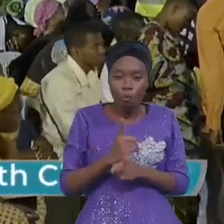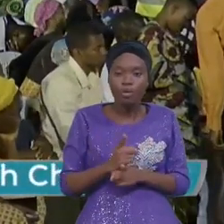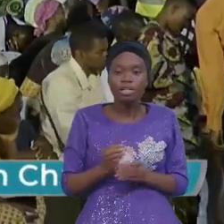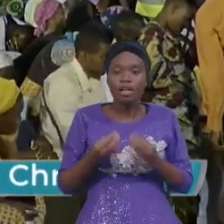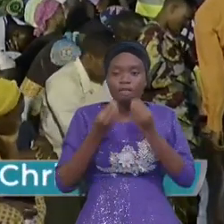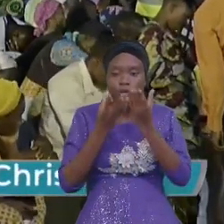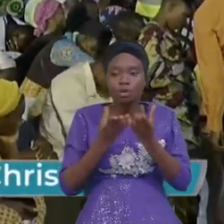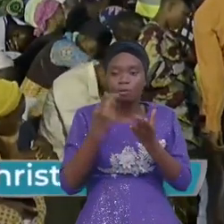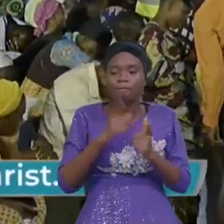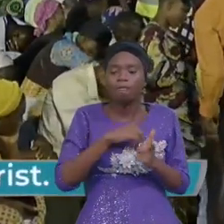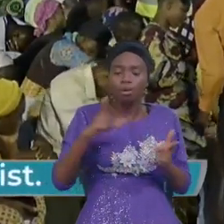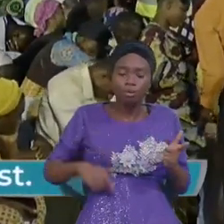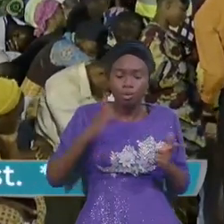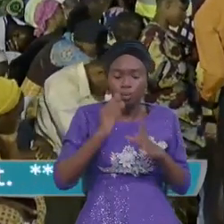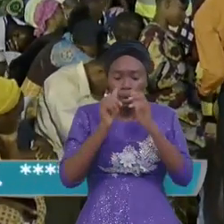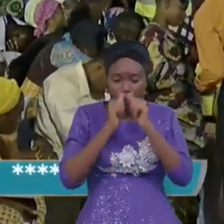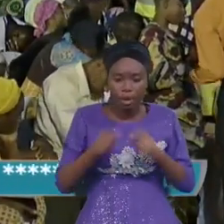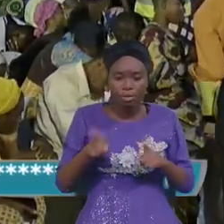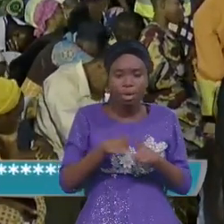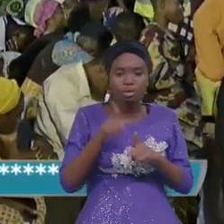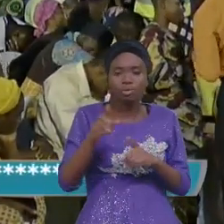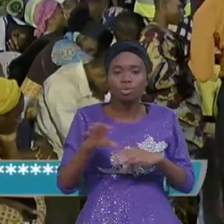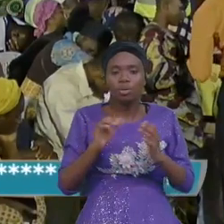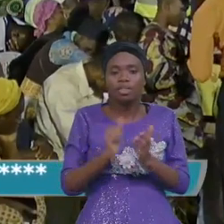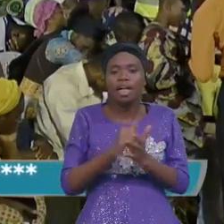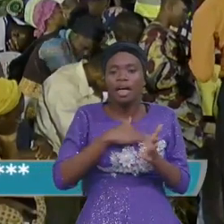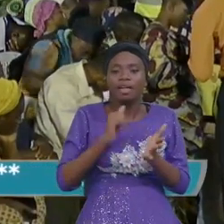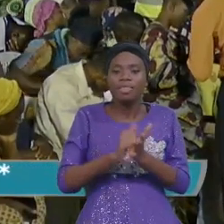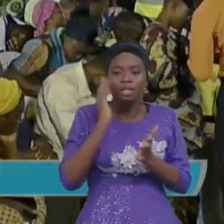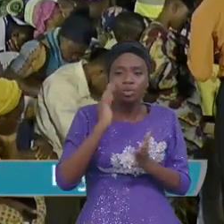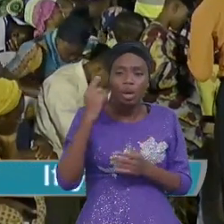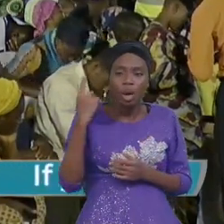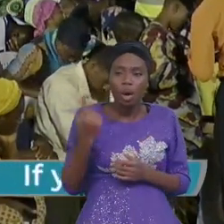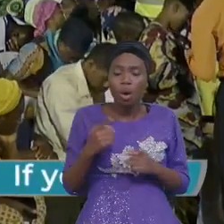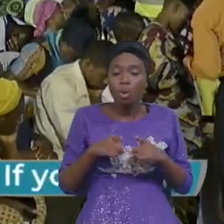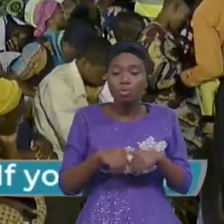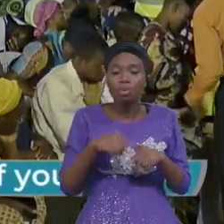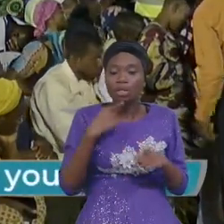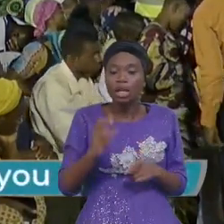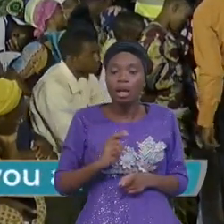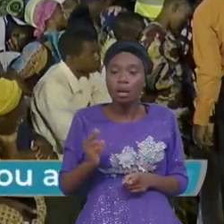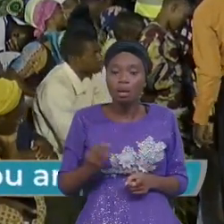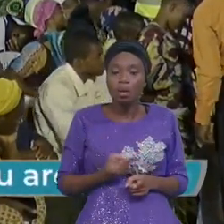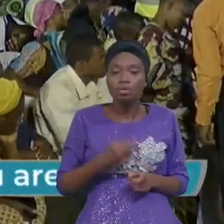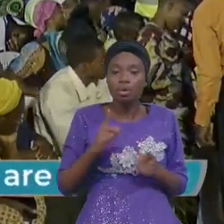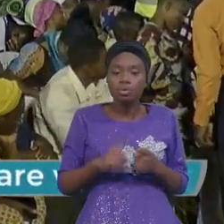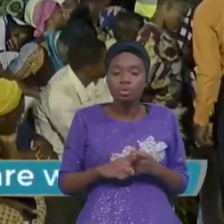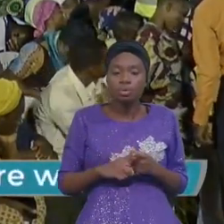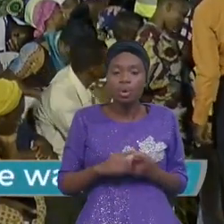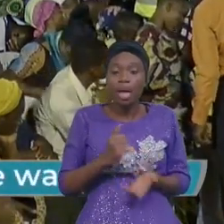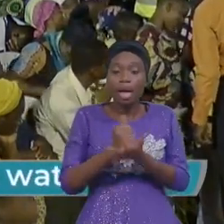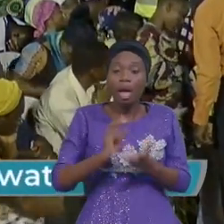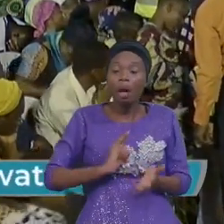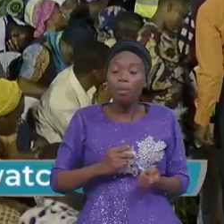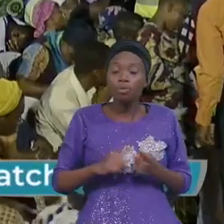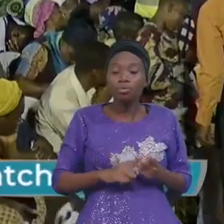Lord will bless you as you do that, and that will also help us to reach you and to